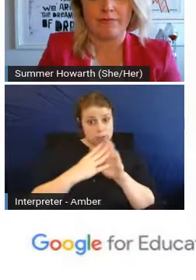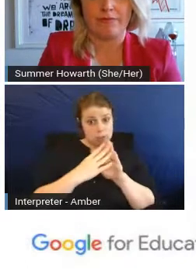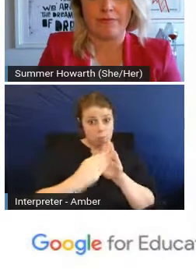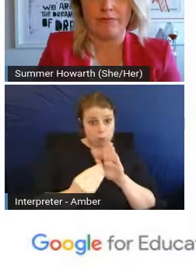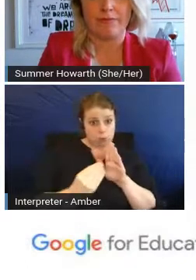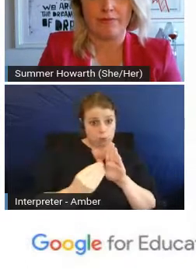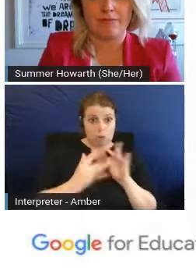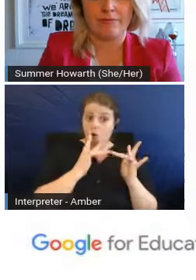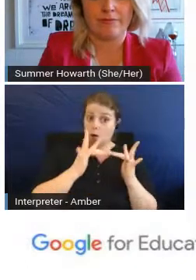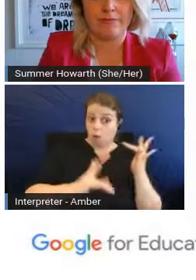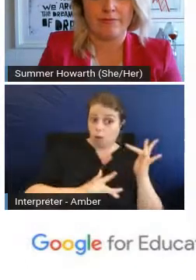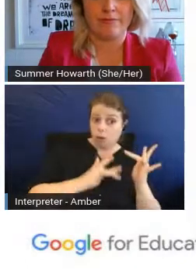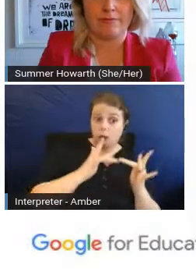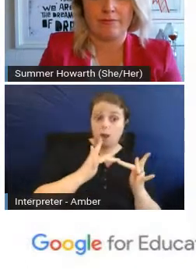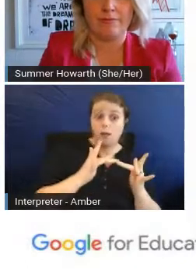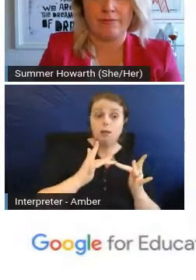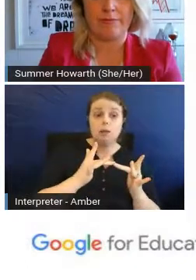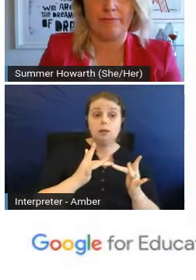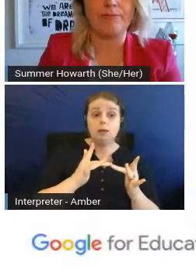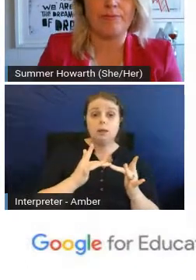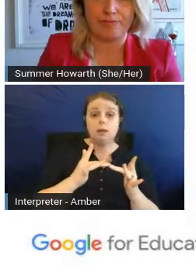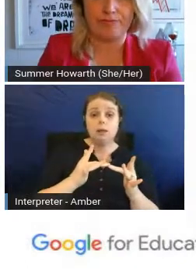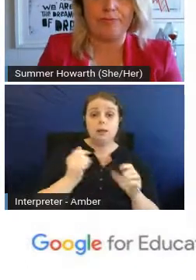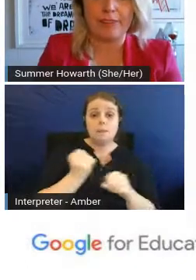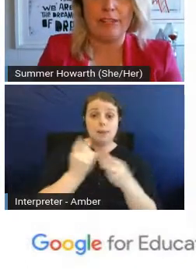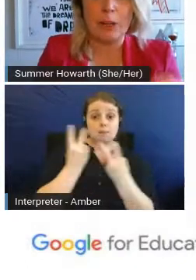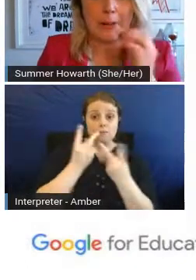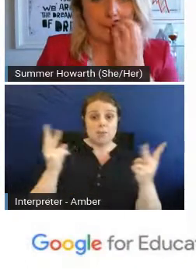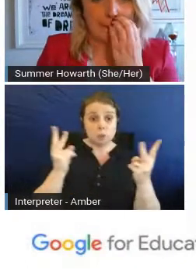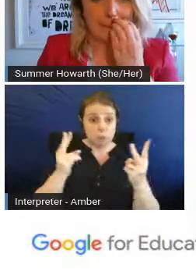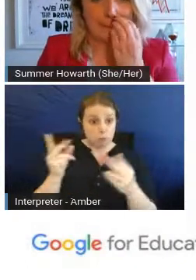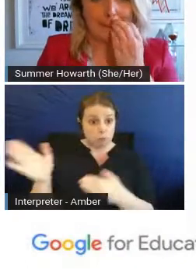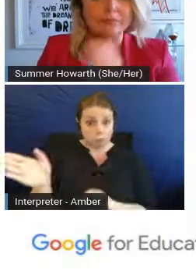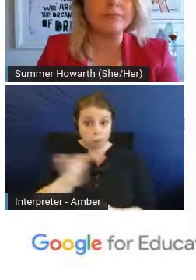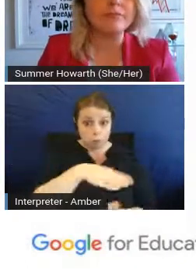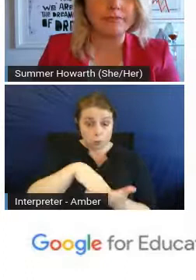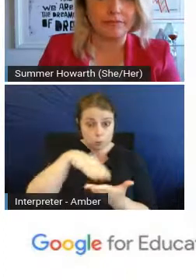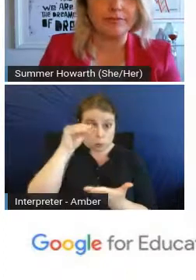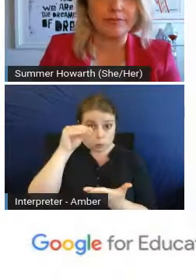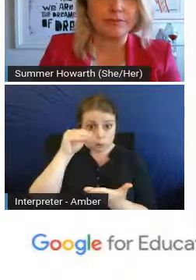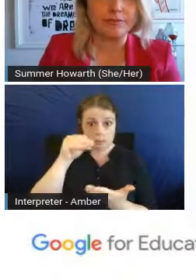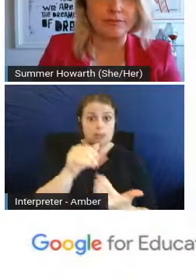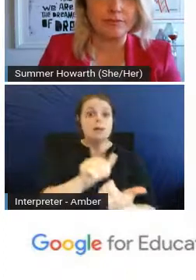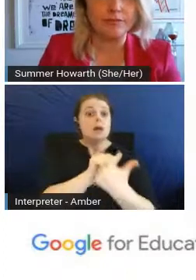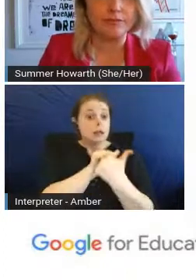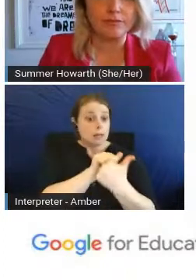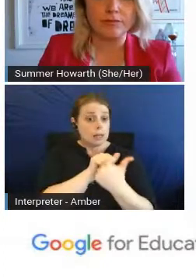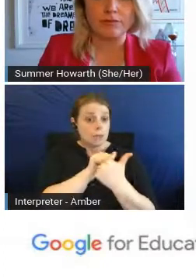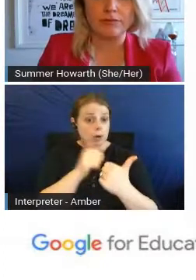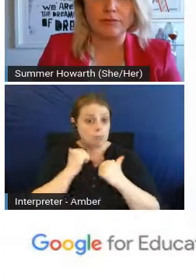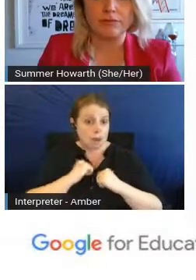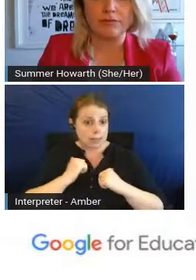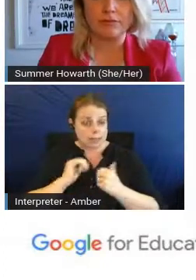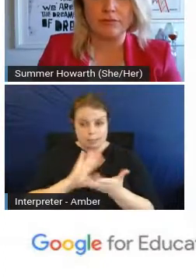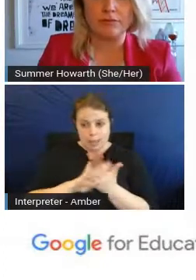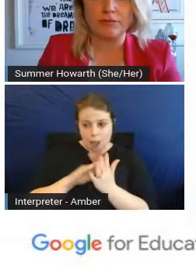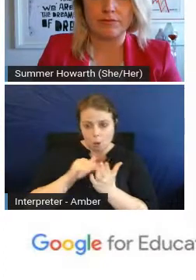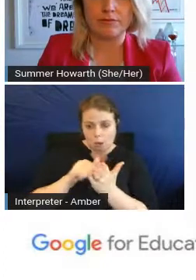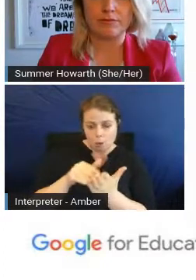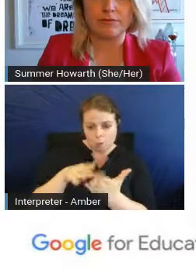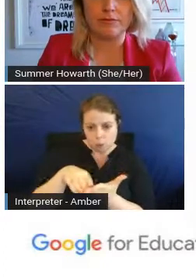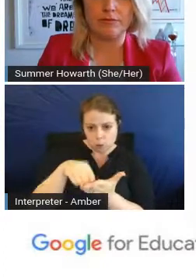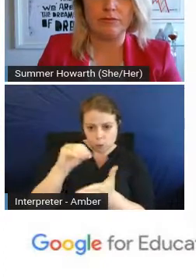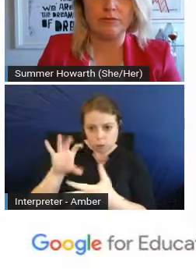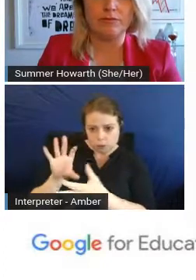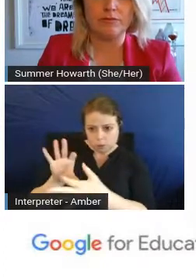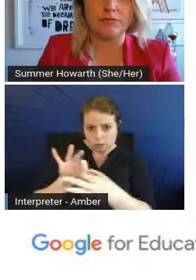how we make that learning visible to students. We're looking at collaborative practice. So how do we help students to connect not only in a social